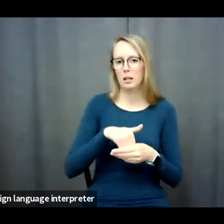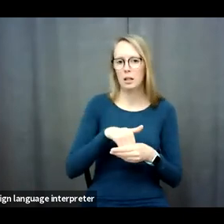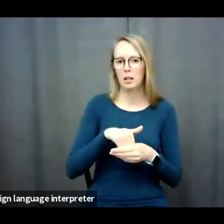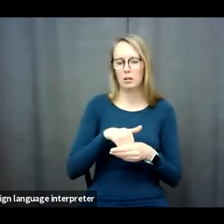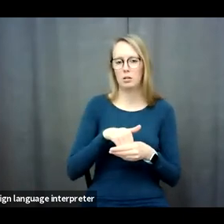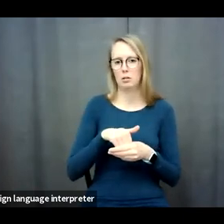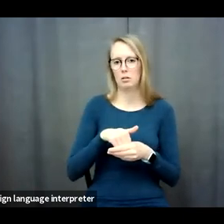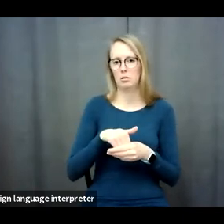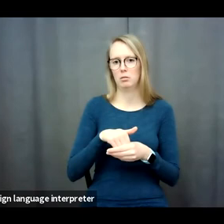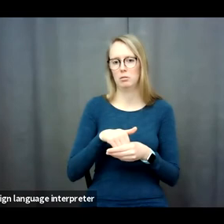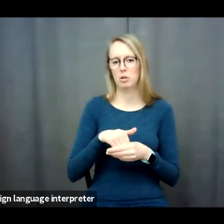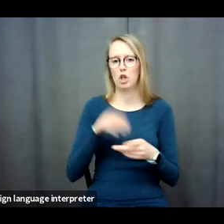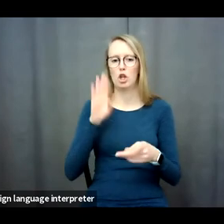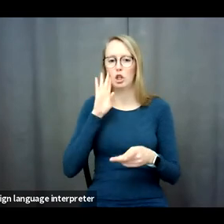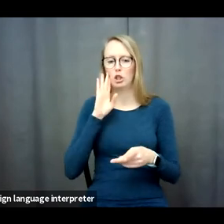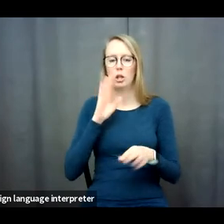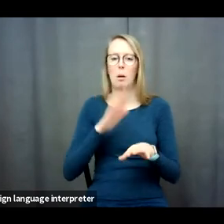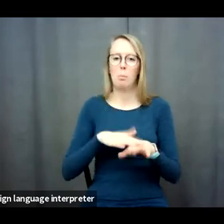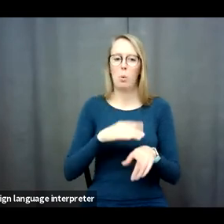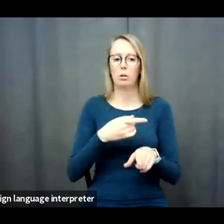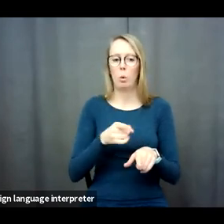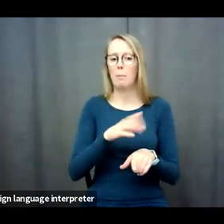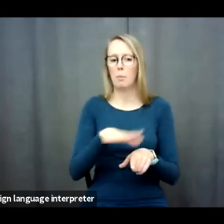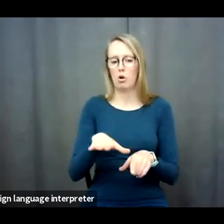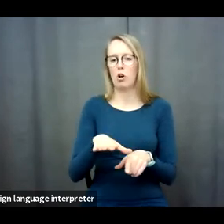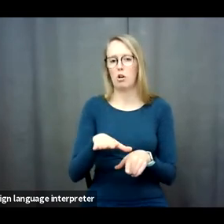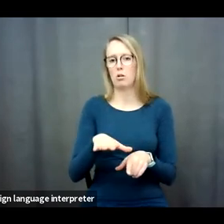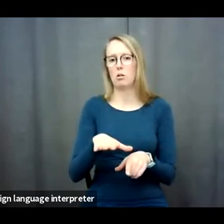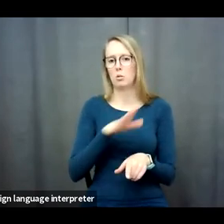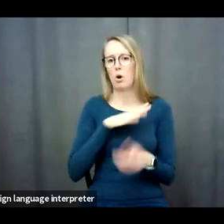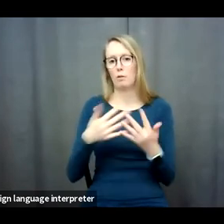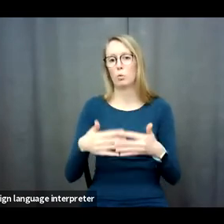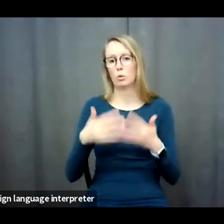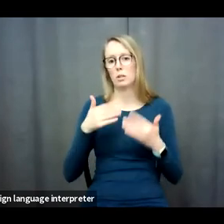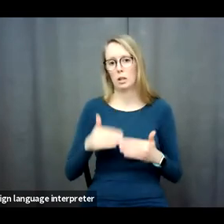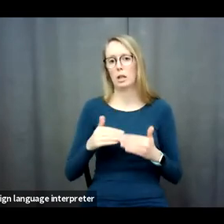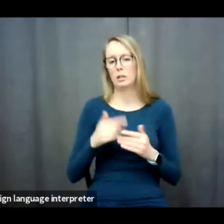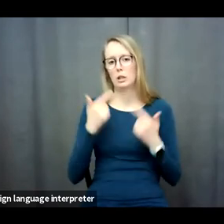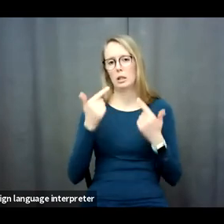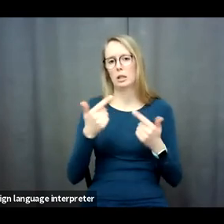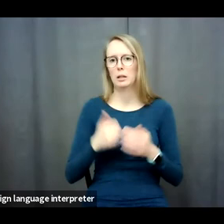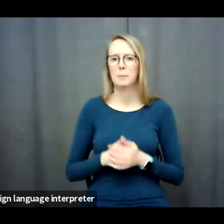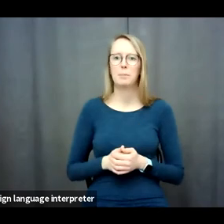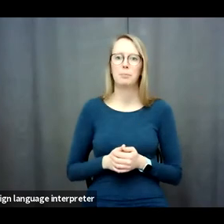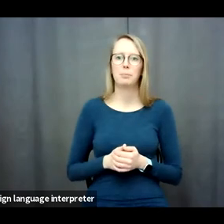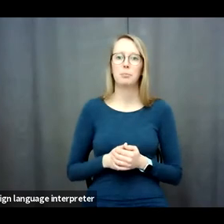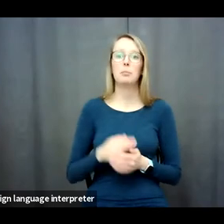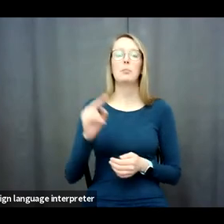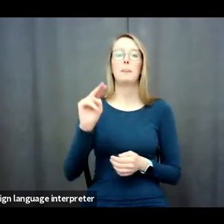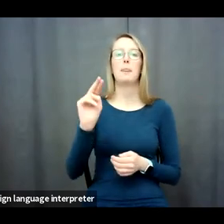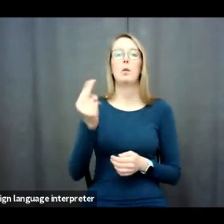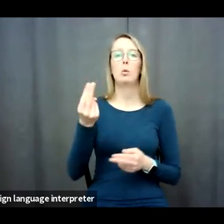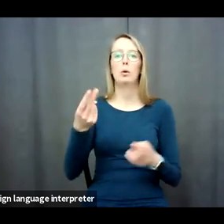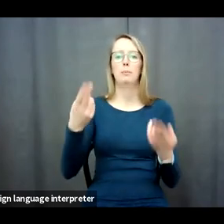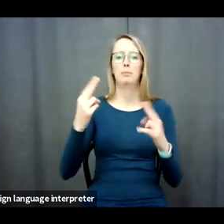voice of this, of children and young people with disabilities. So thank you. So now we're going to